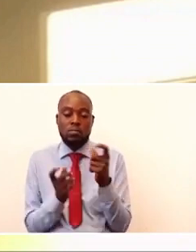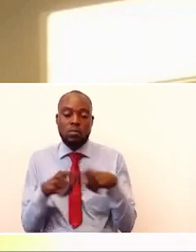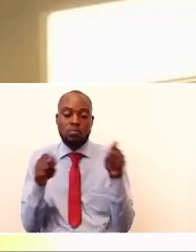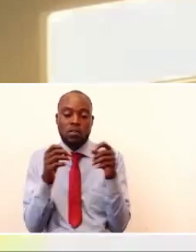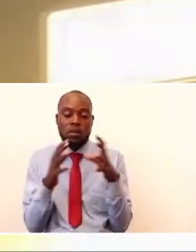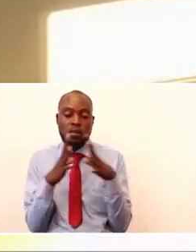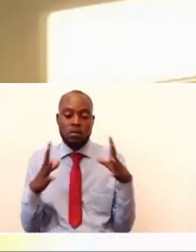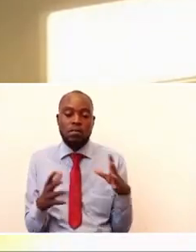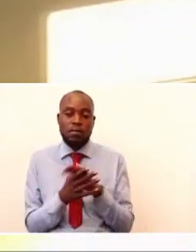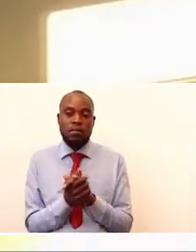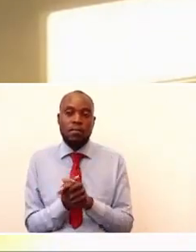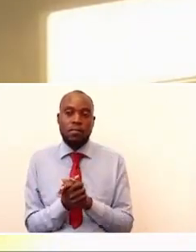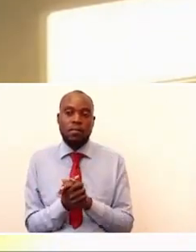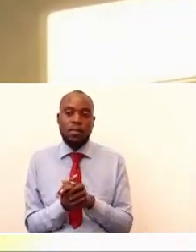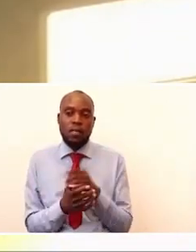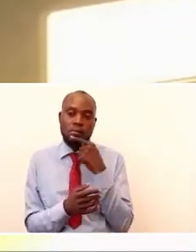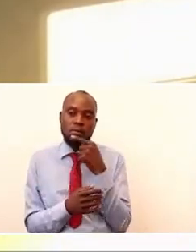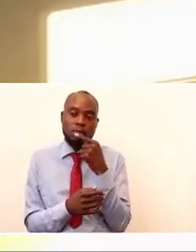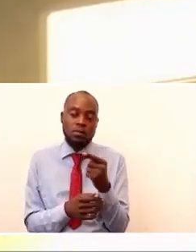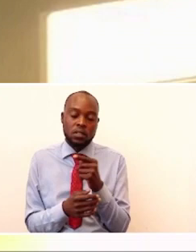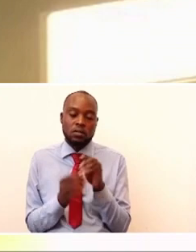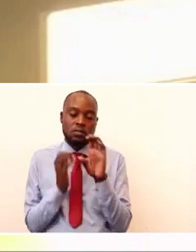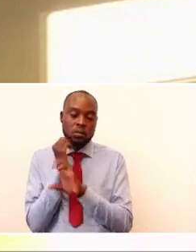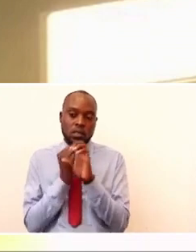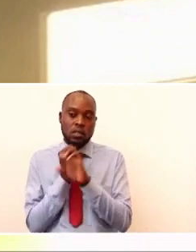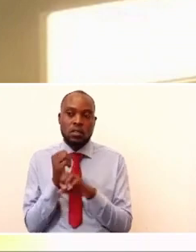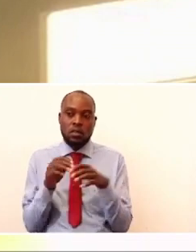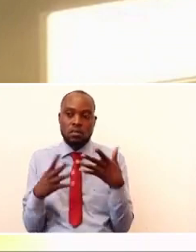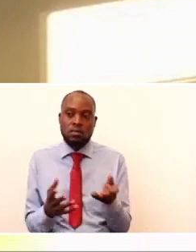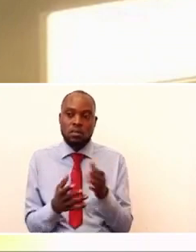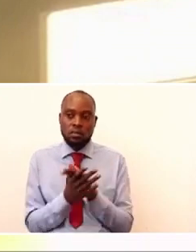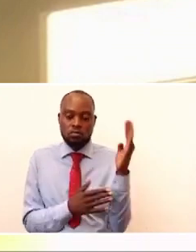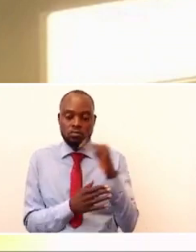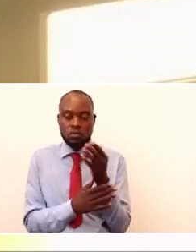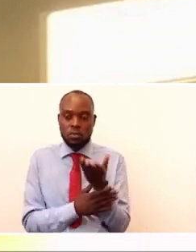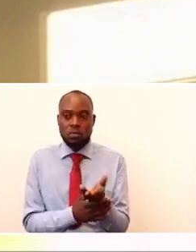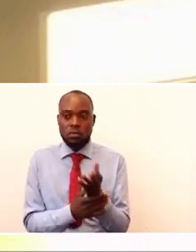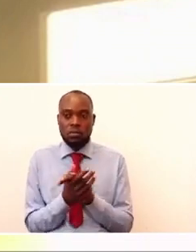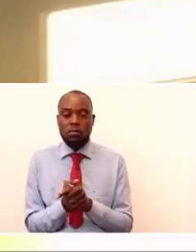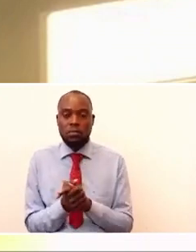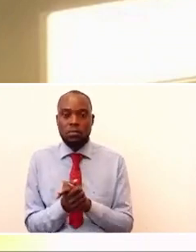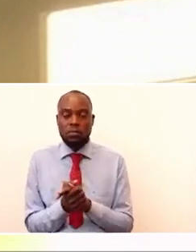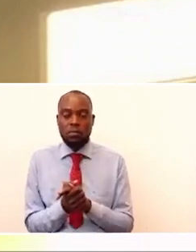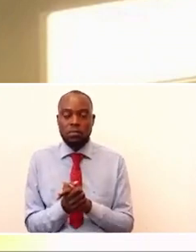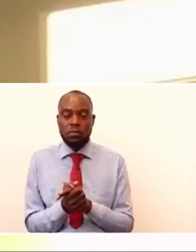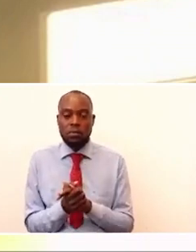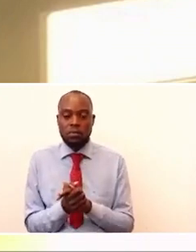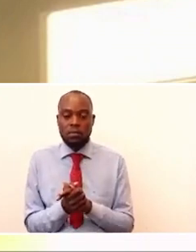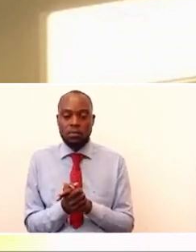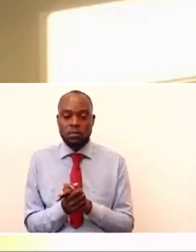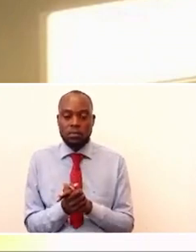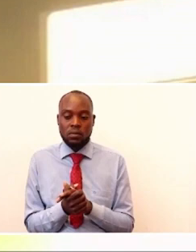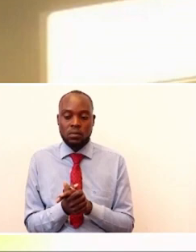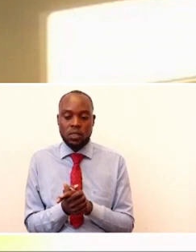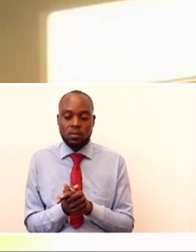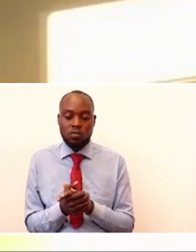point that was not mentioned because of lack of time today, which is interoperability. Countries like Kenya and Nigeria know this very well. In order